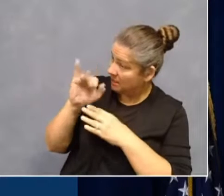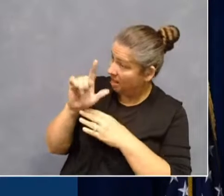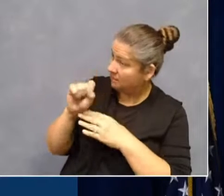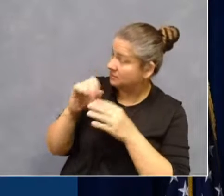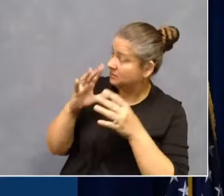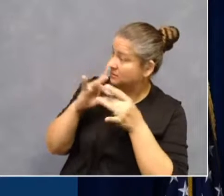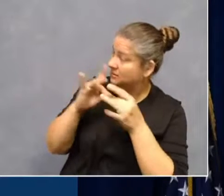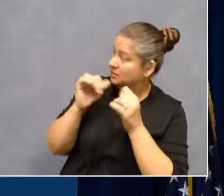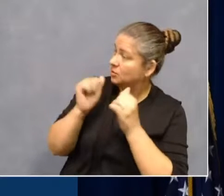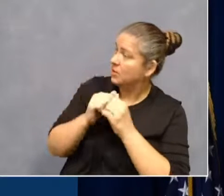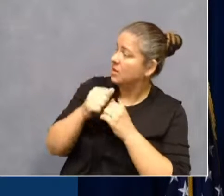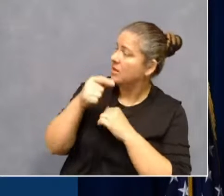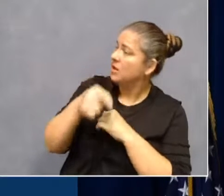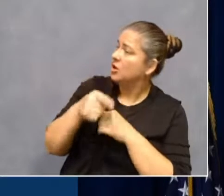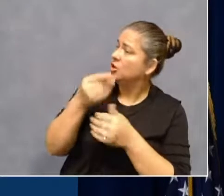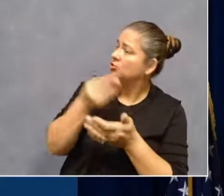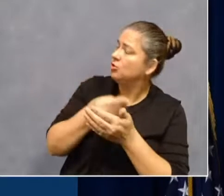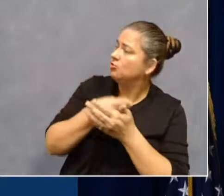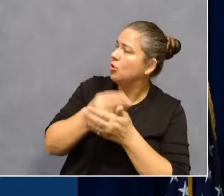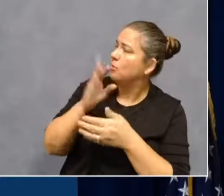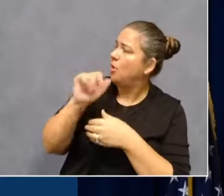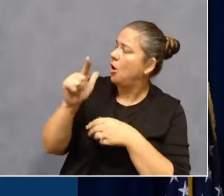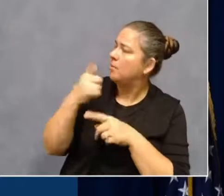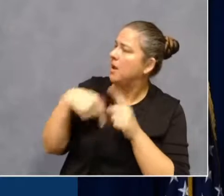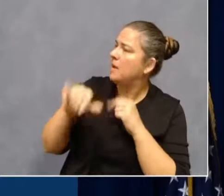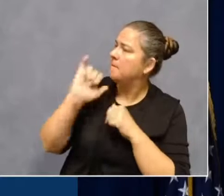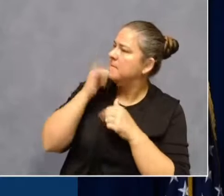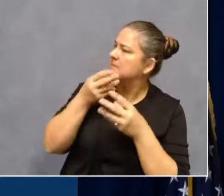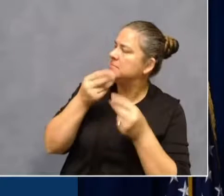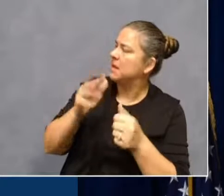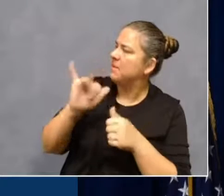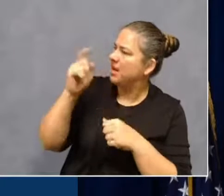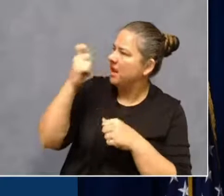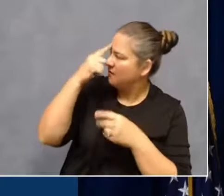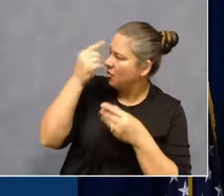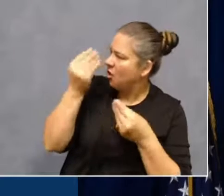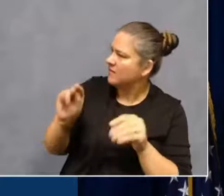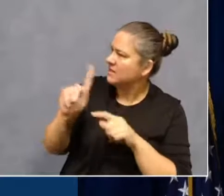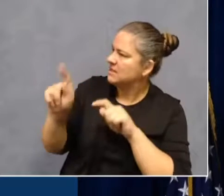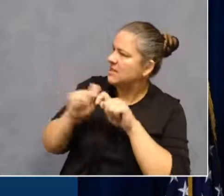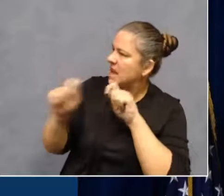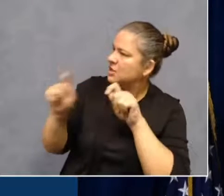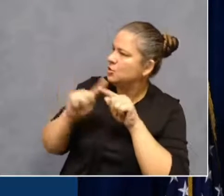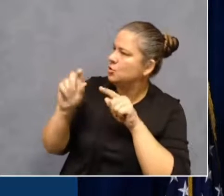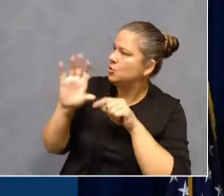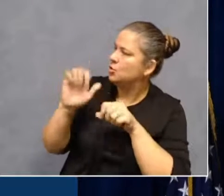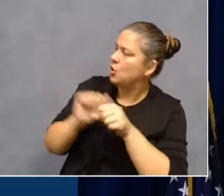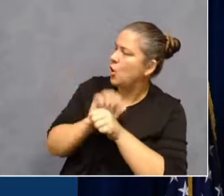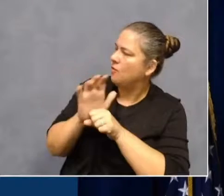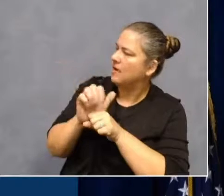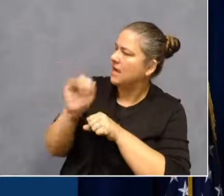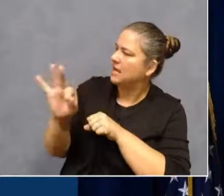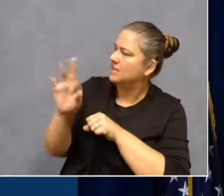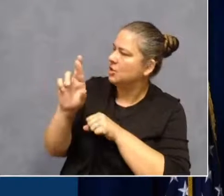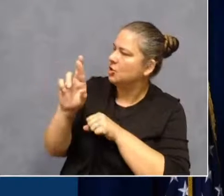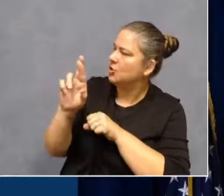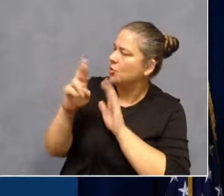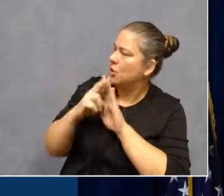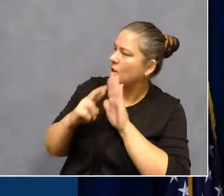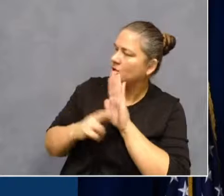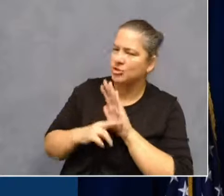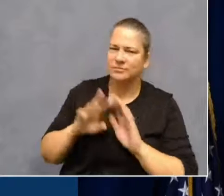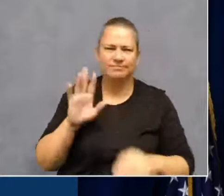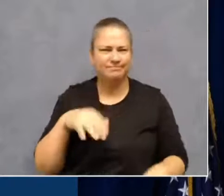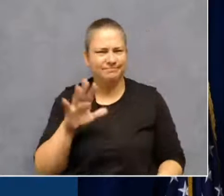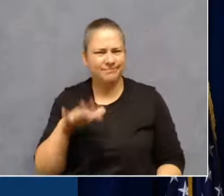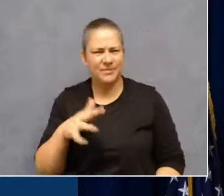from Treasurer Ball about misspending by the governor's office tied to COVID-19 regulations? Folks, we've seen